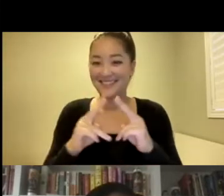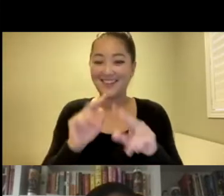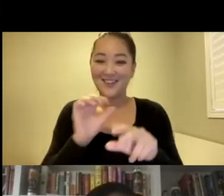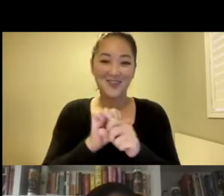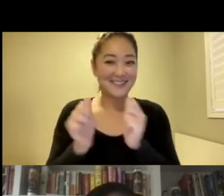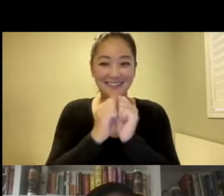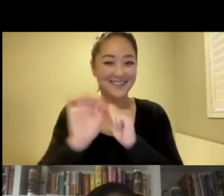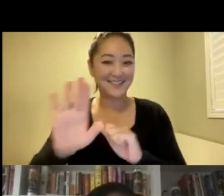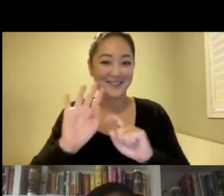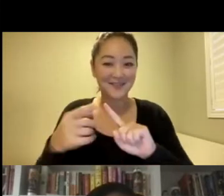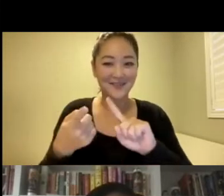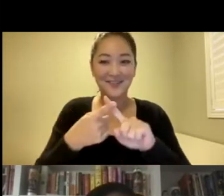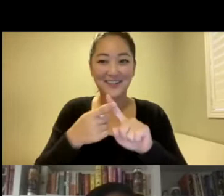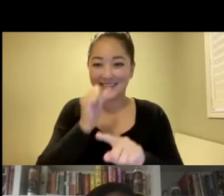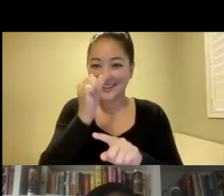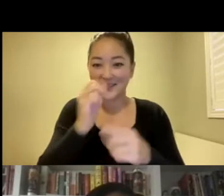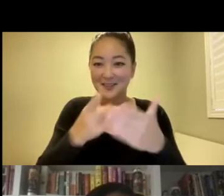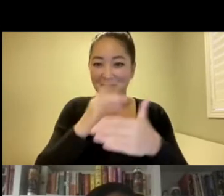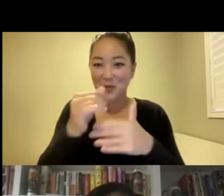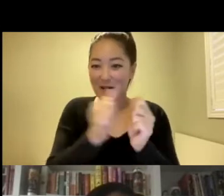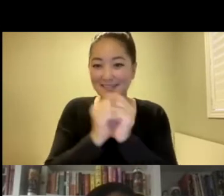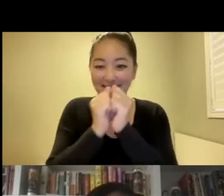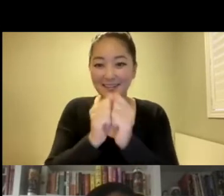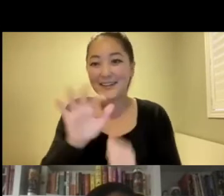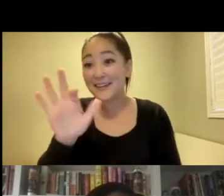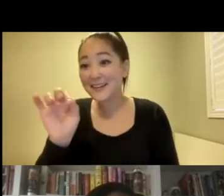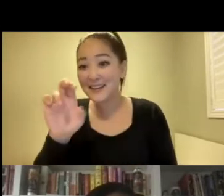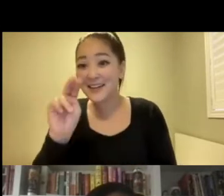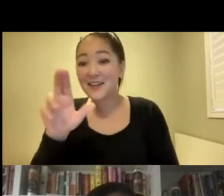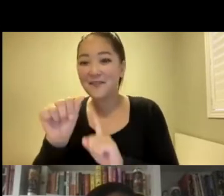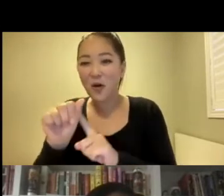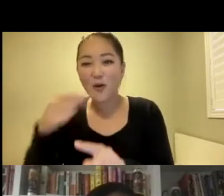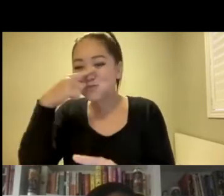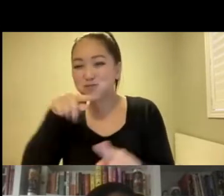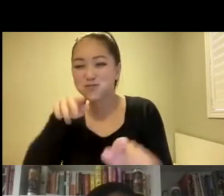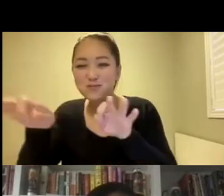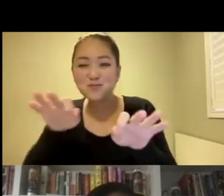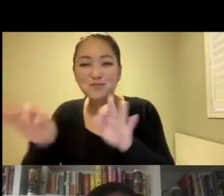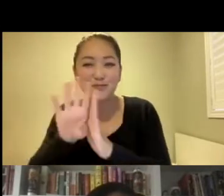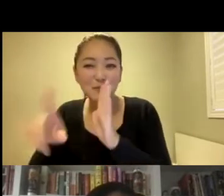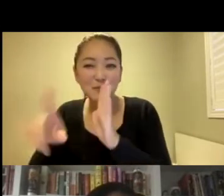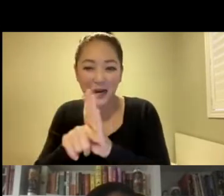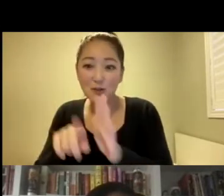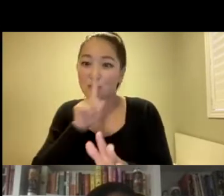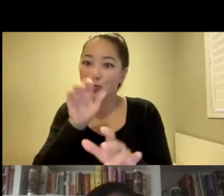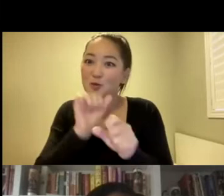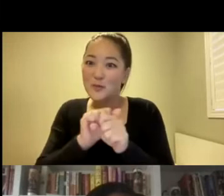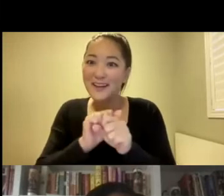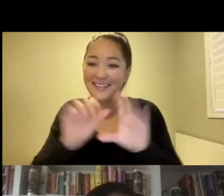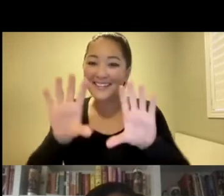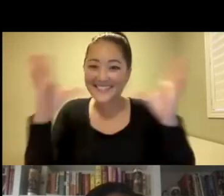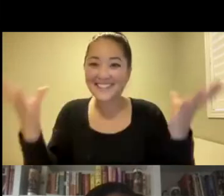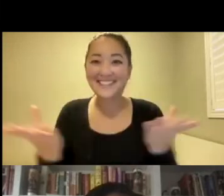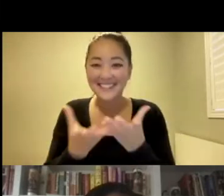project. So Fiona, perhaps you could start. Tell us a little bit about your background. It's a very eclectic mixture of